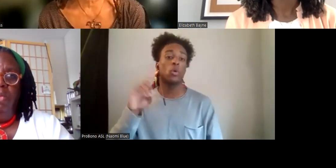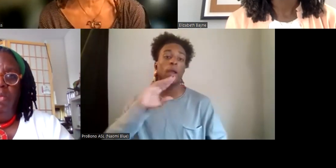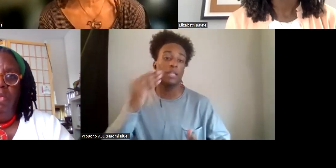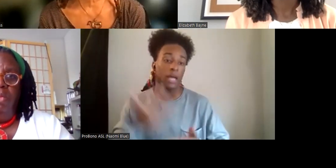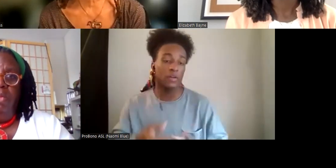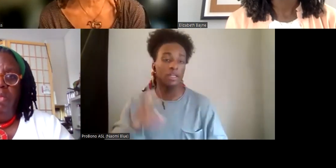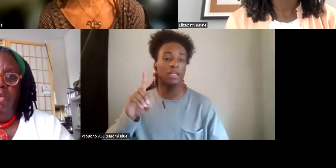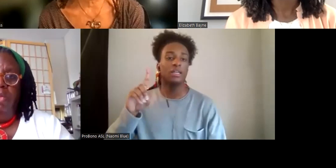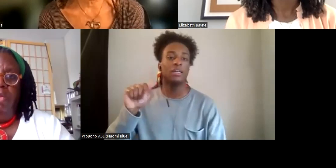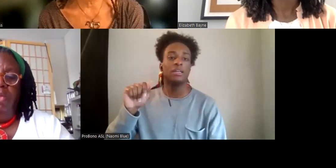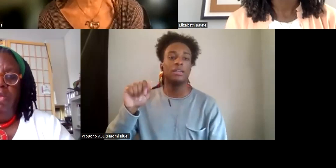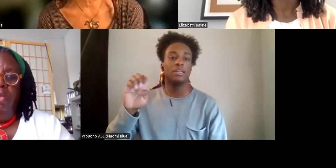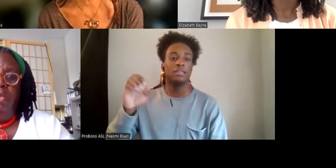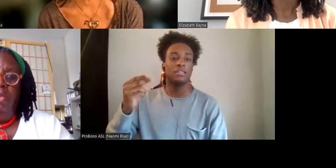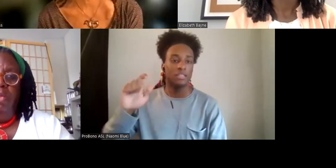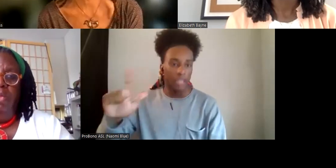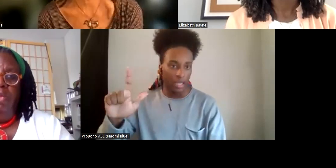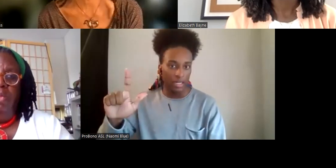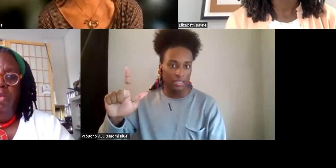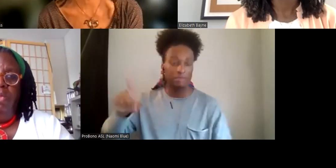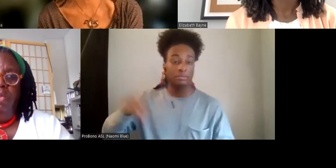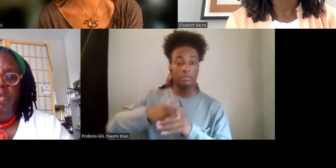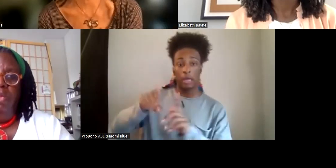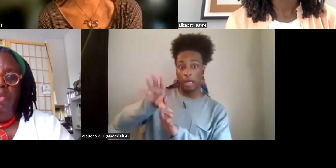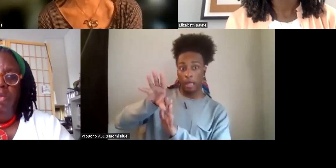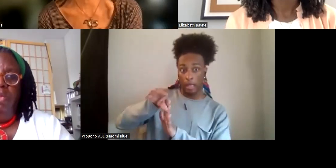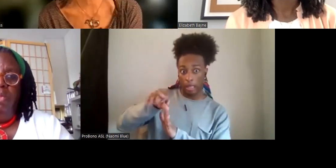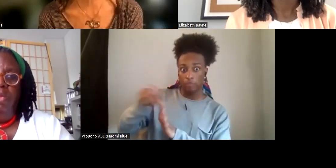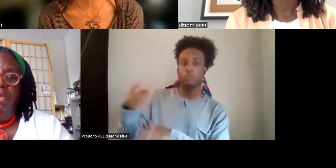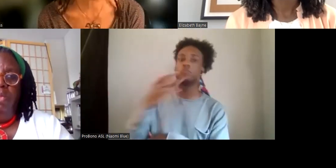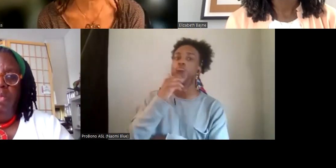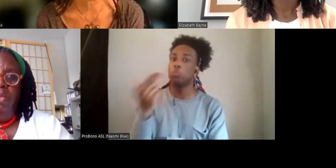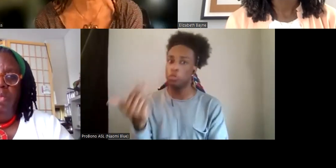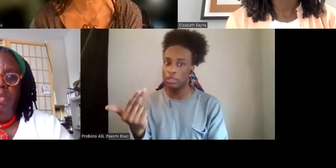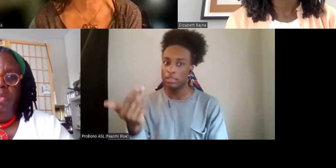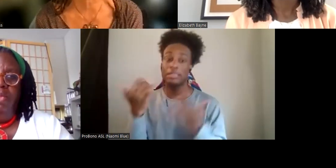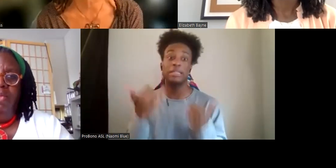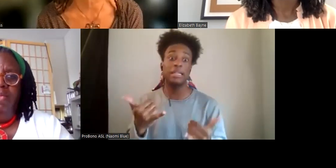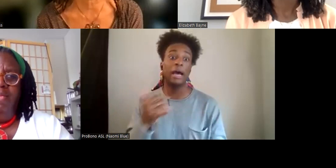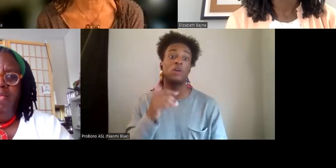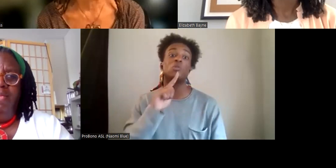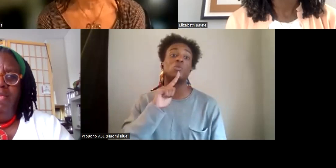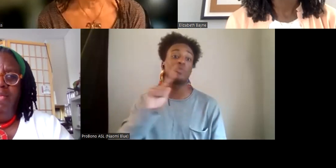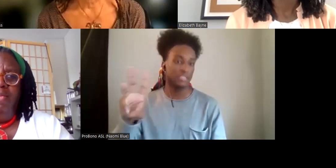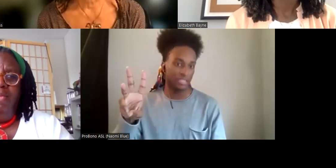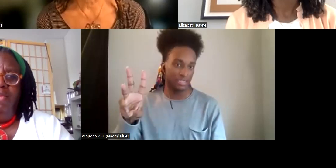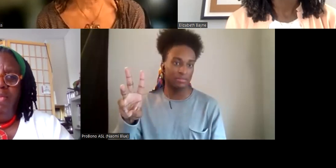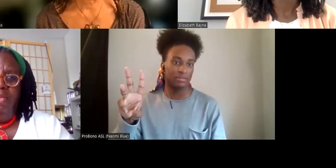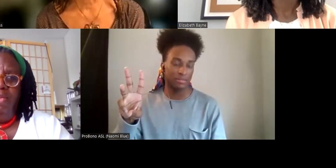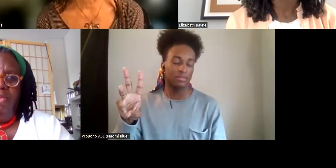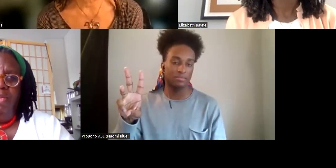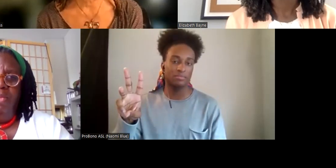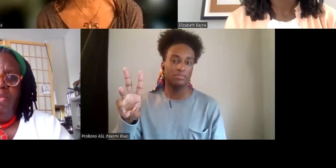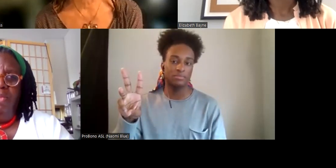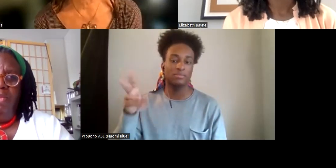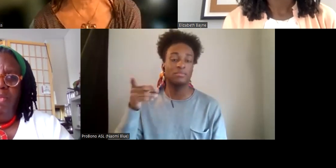started this film, was 13. She's now 26. She just had her 26th birthday. And